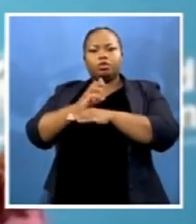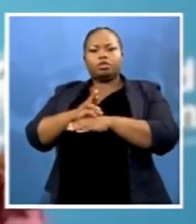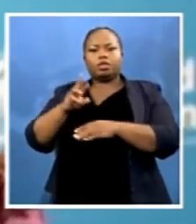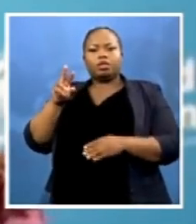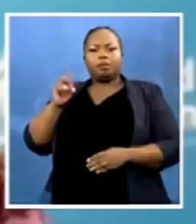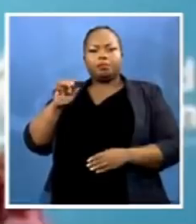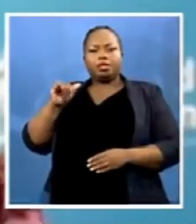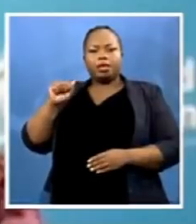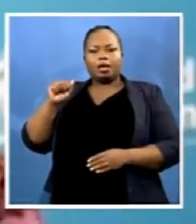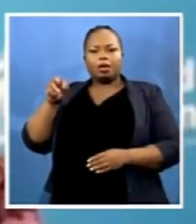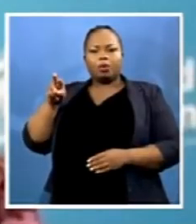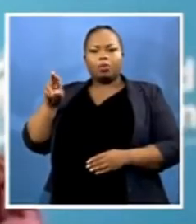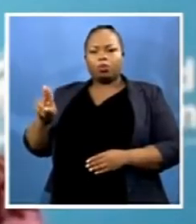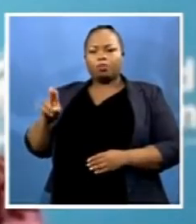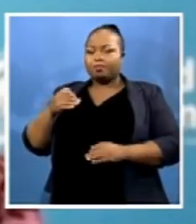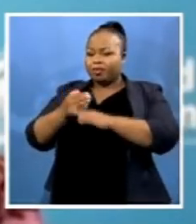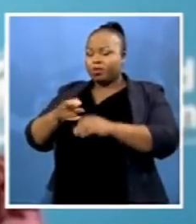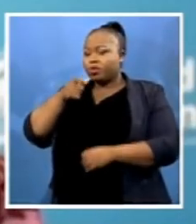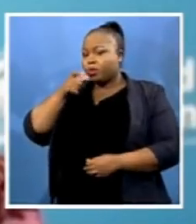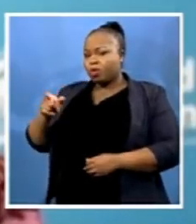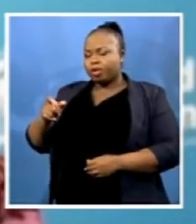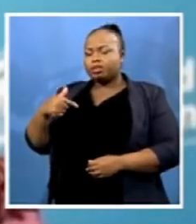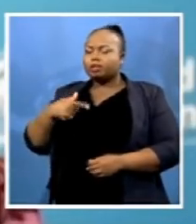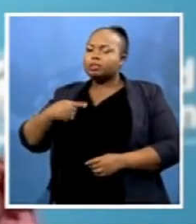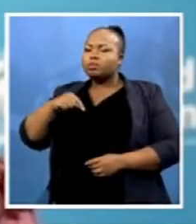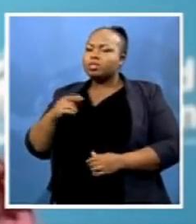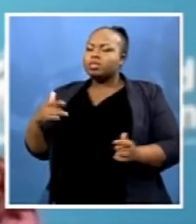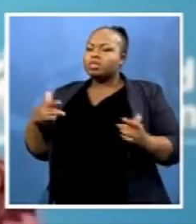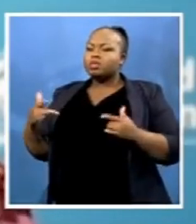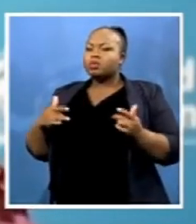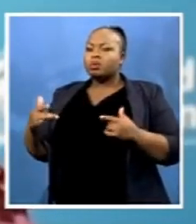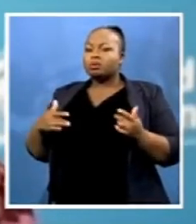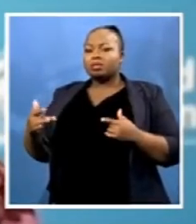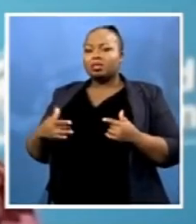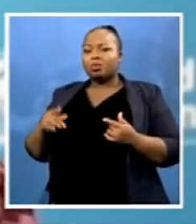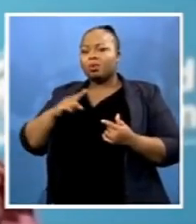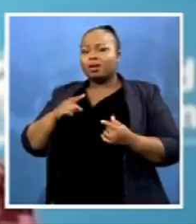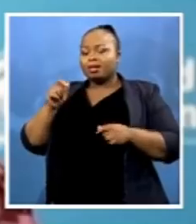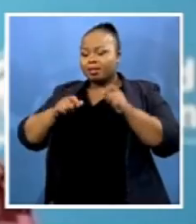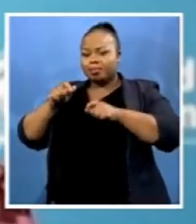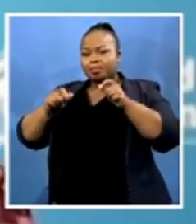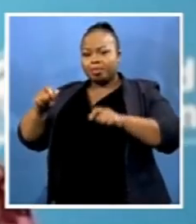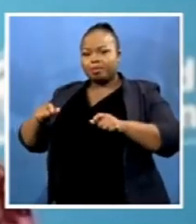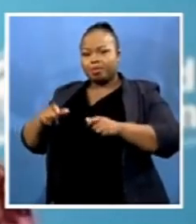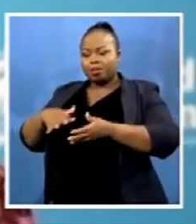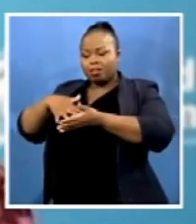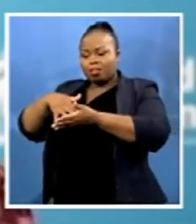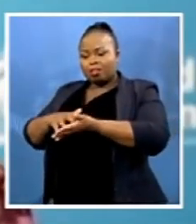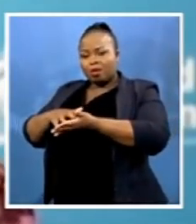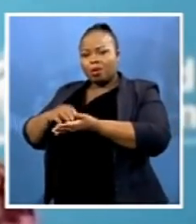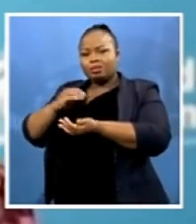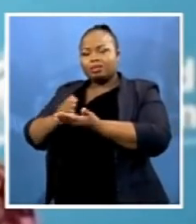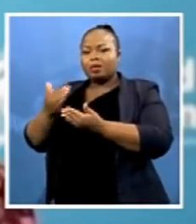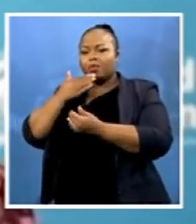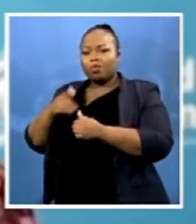that we're very, very concerned about the vulnerability of people living under conflict conditions, people living in refugee